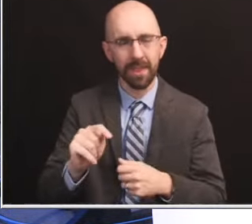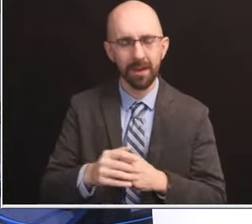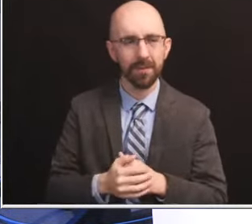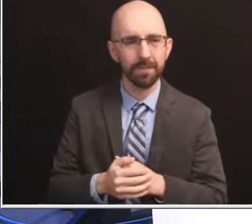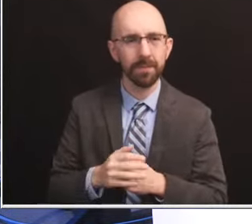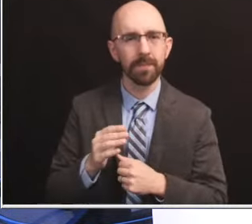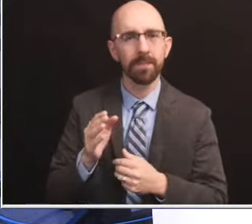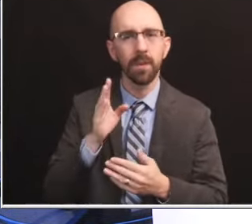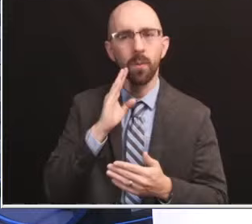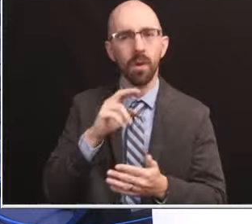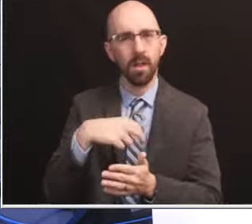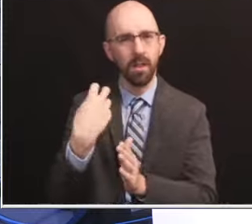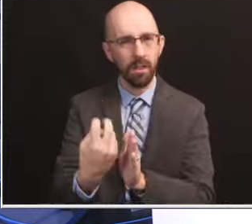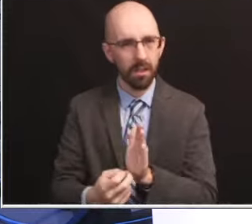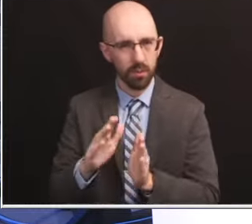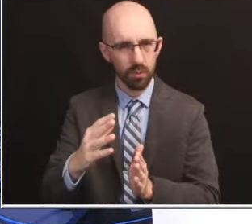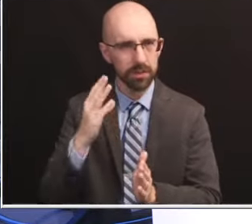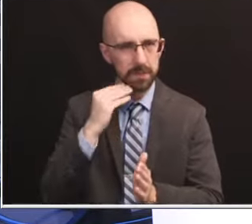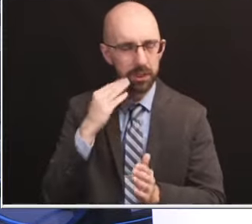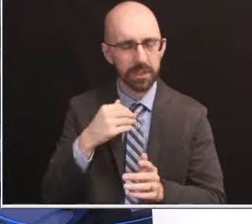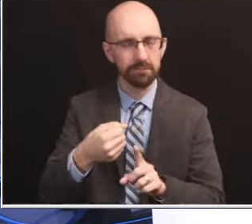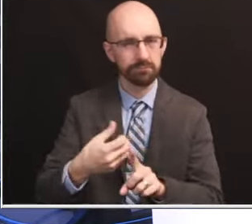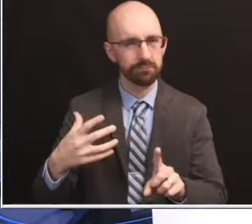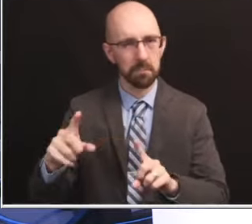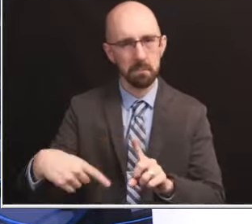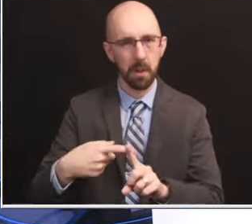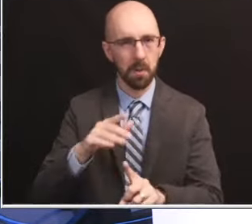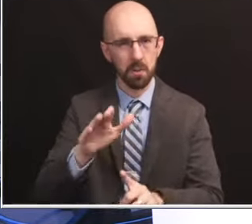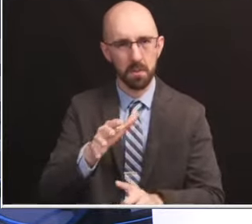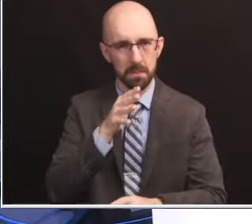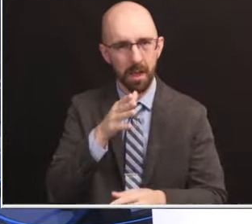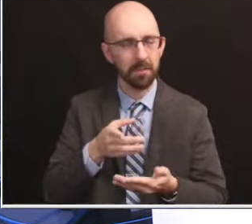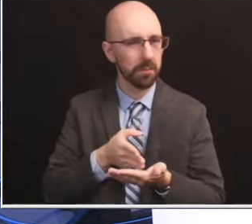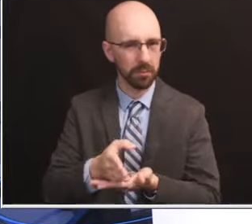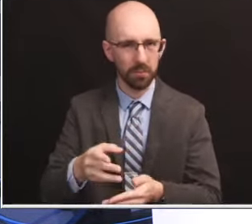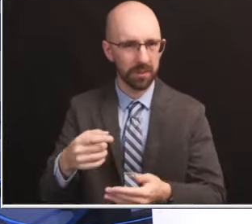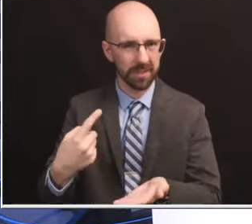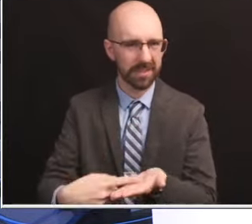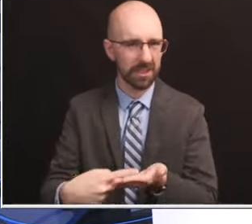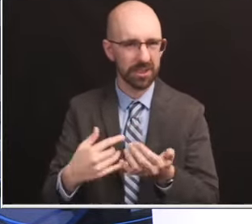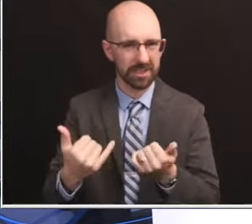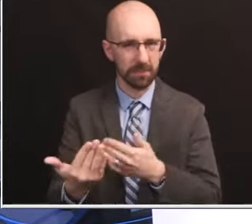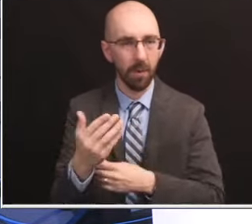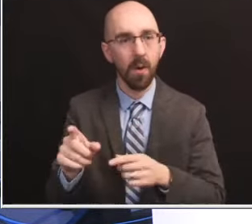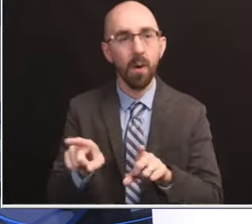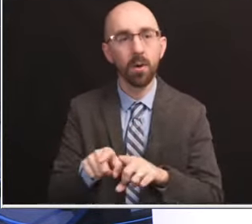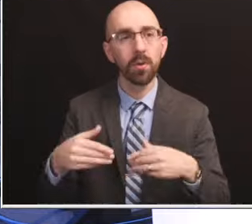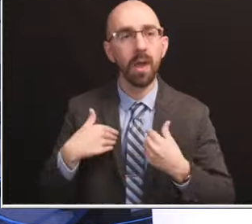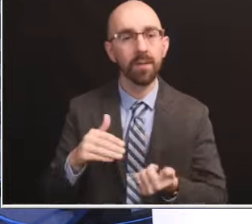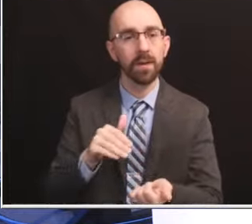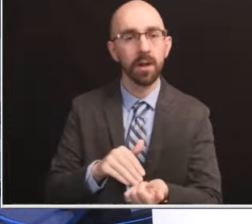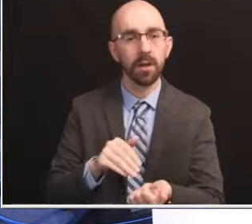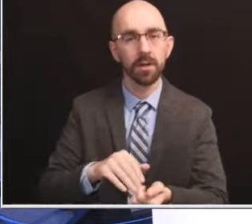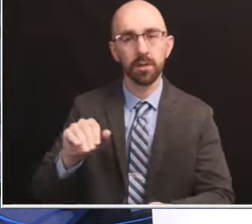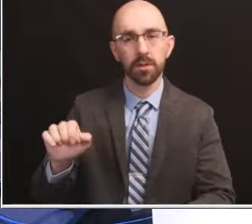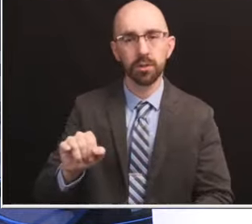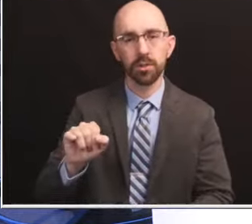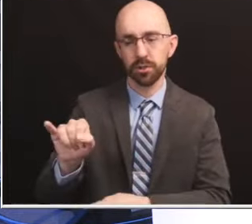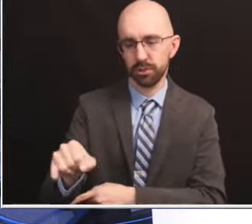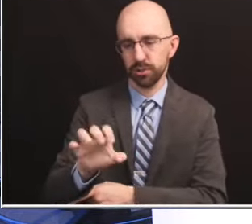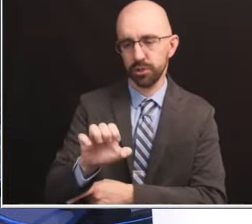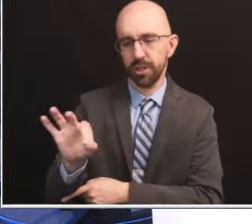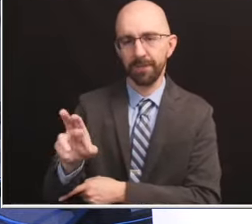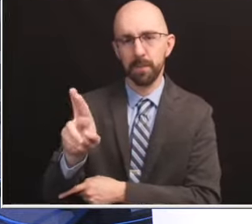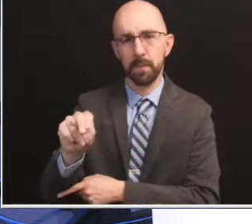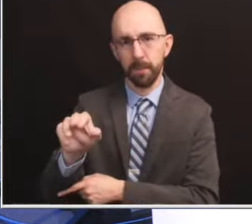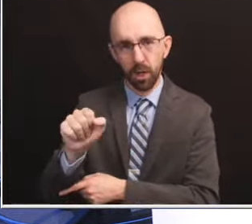your experience and talk more about your mom throughout this discussion this morning. We're also joined by Dr. Jeff Burns, as you saw, the co-director of the